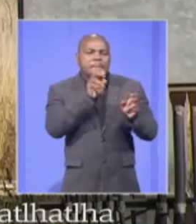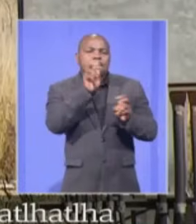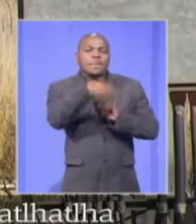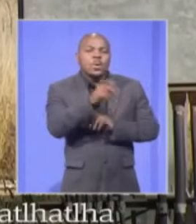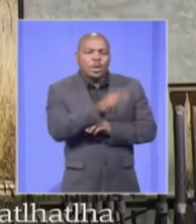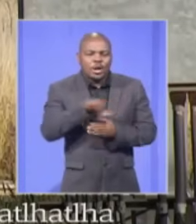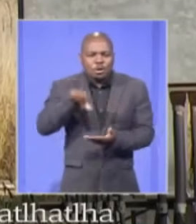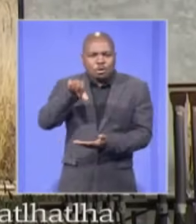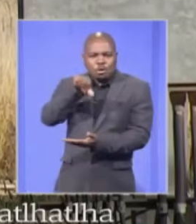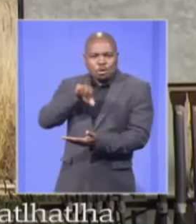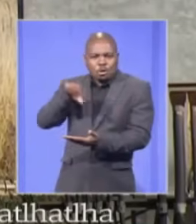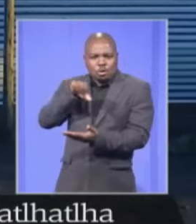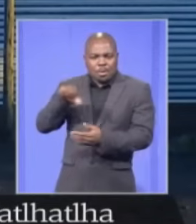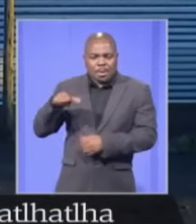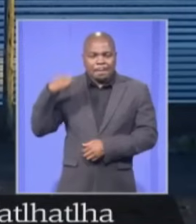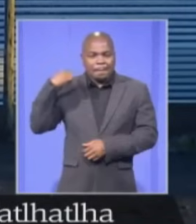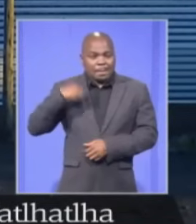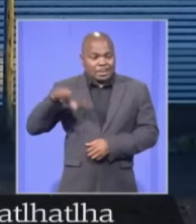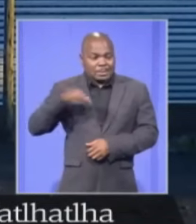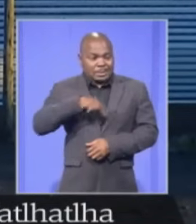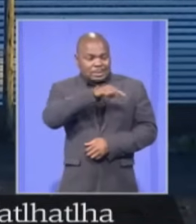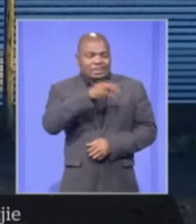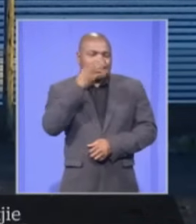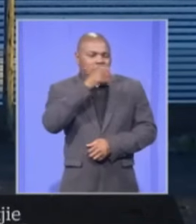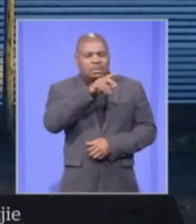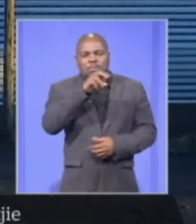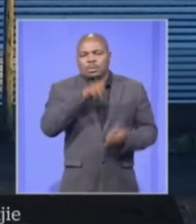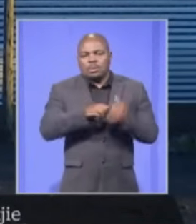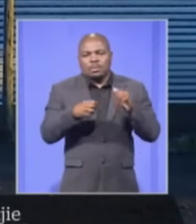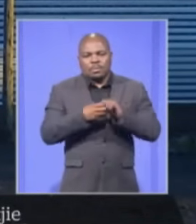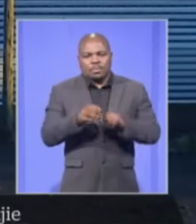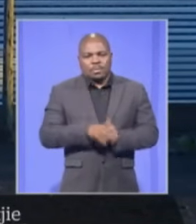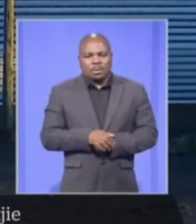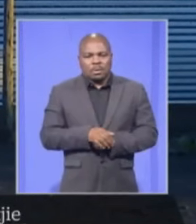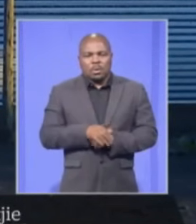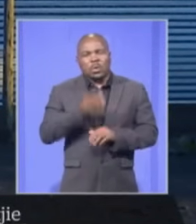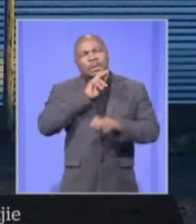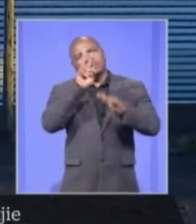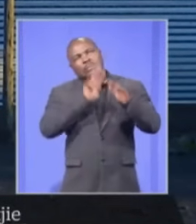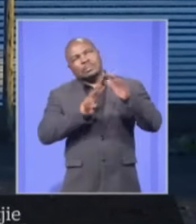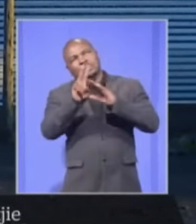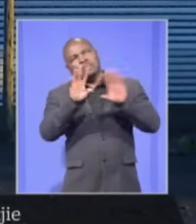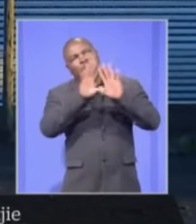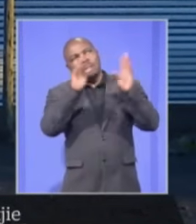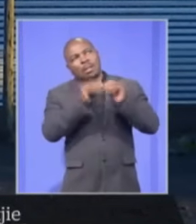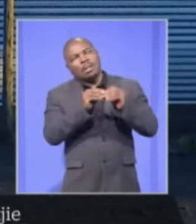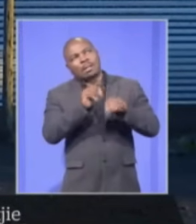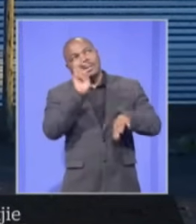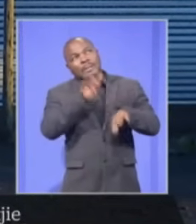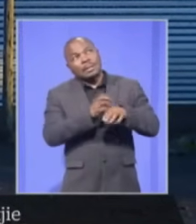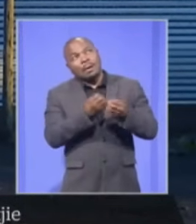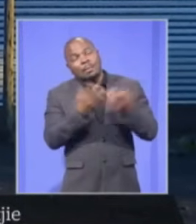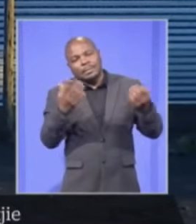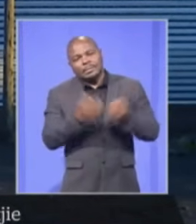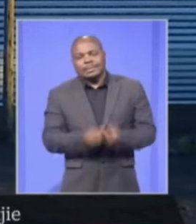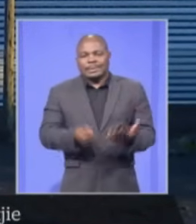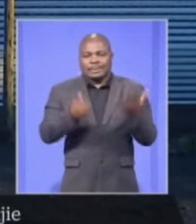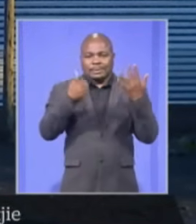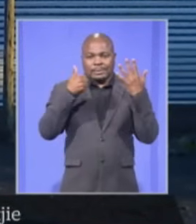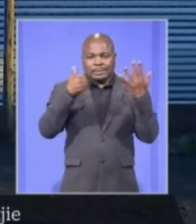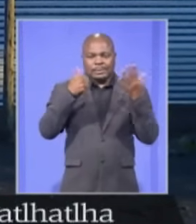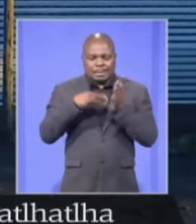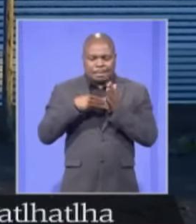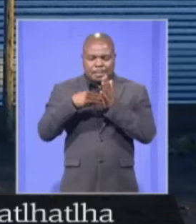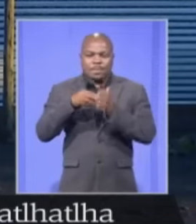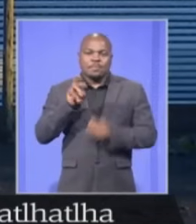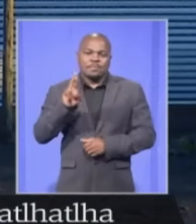wa re seno ke mathata. Estimated cost up till today it's 6 million rand. And what